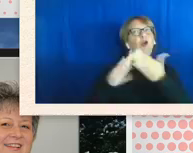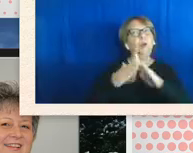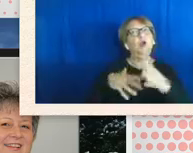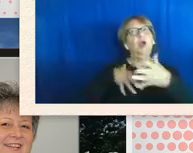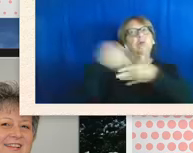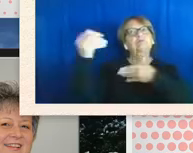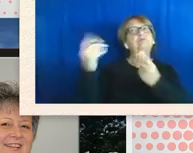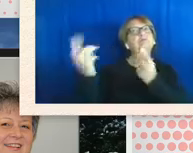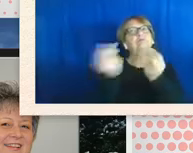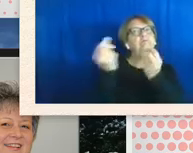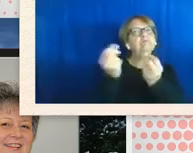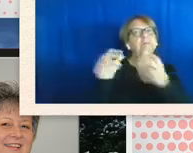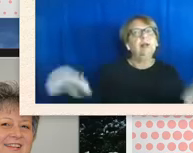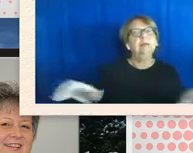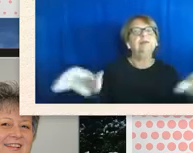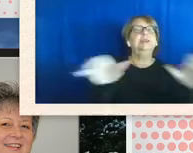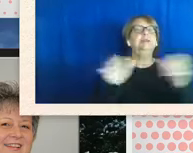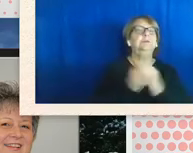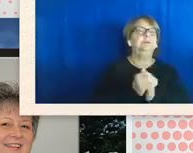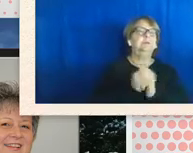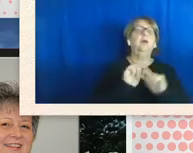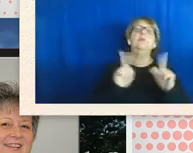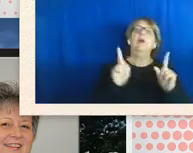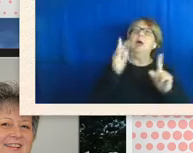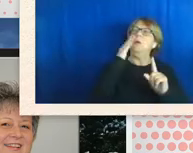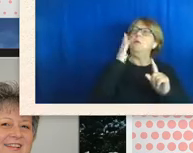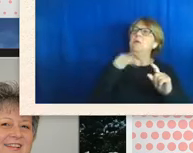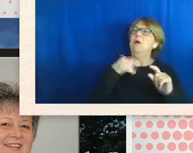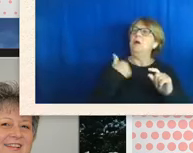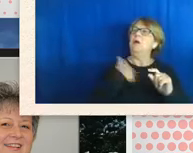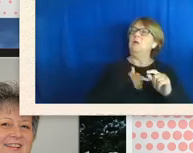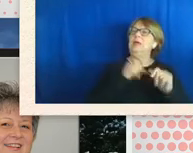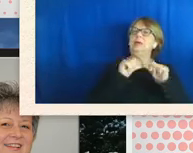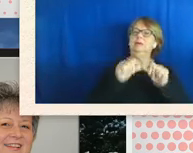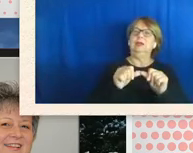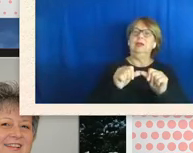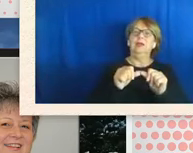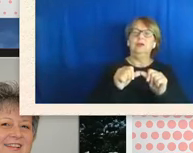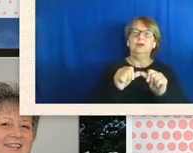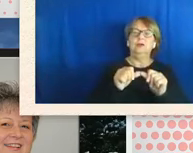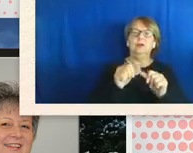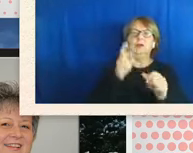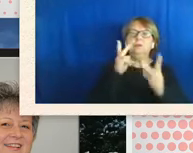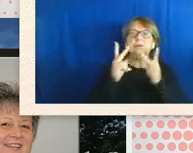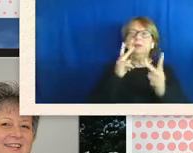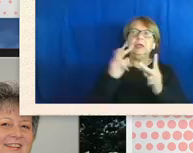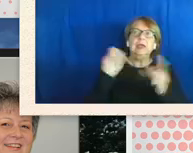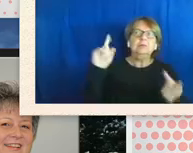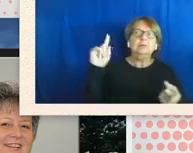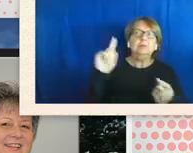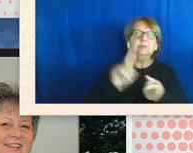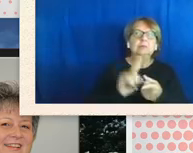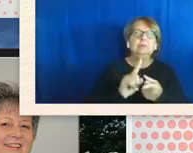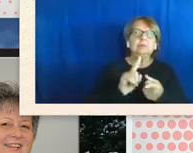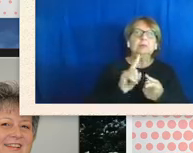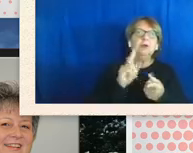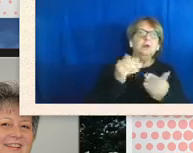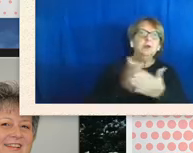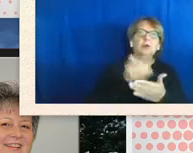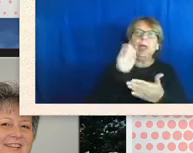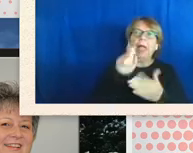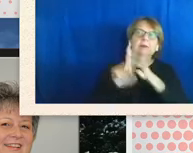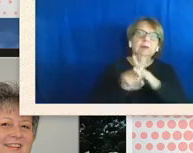However, we know that as we continue to see some reduction in the number of new cases, that